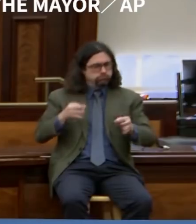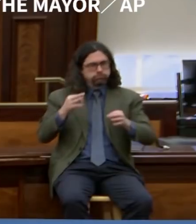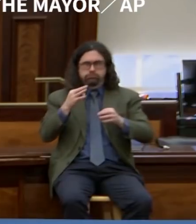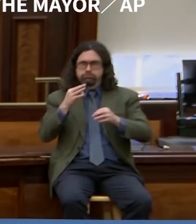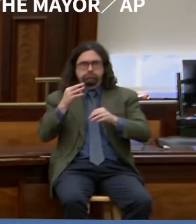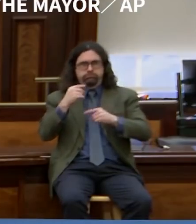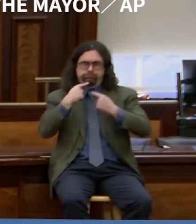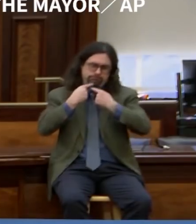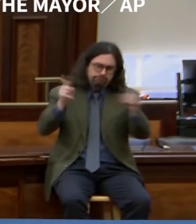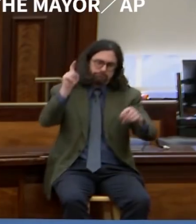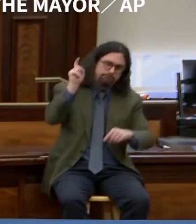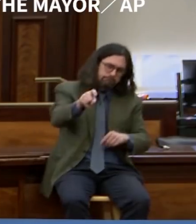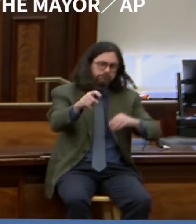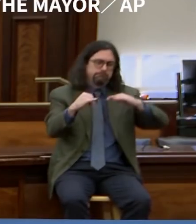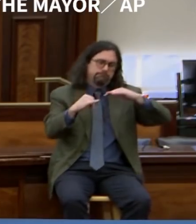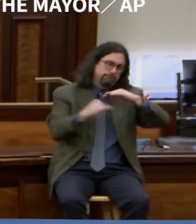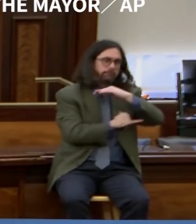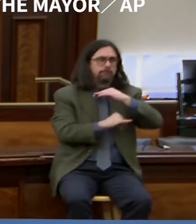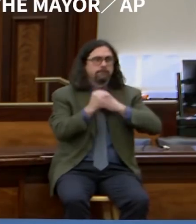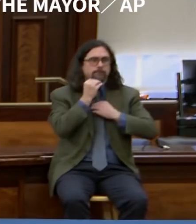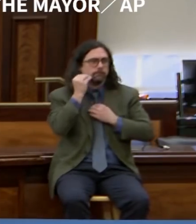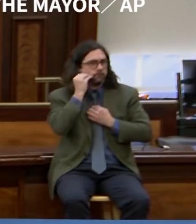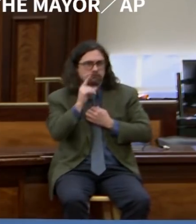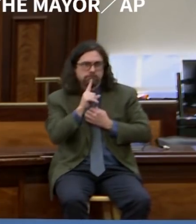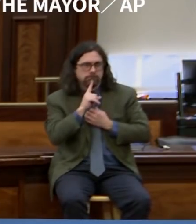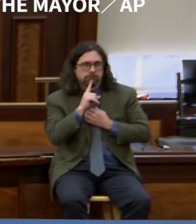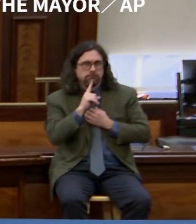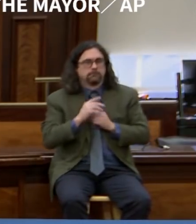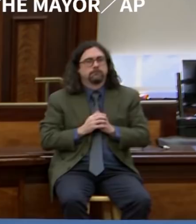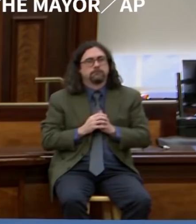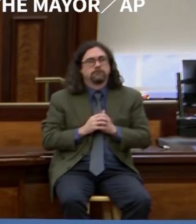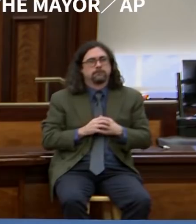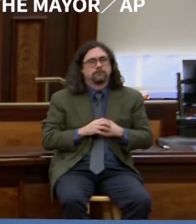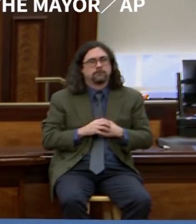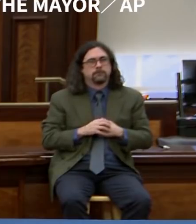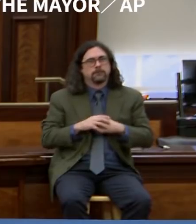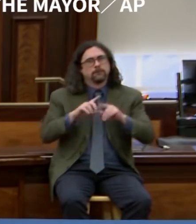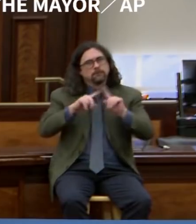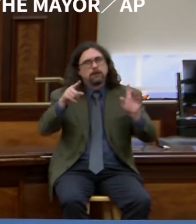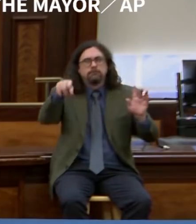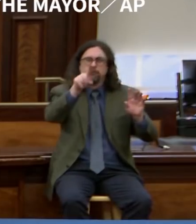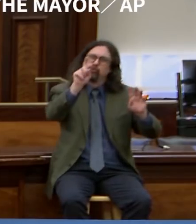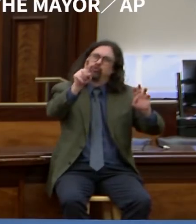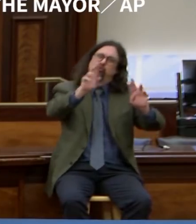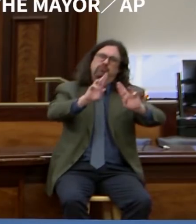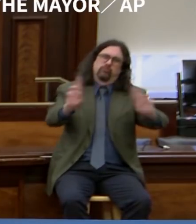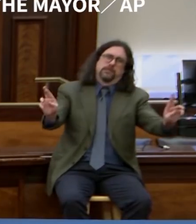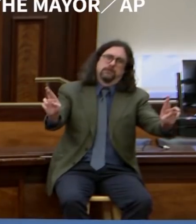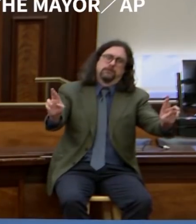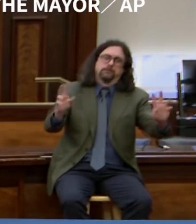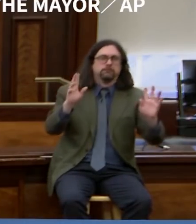I think New Yorkers should be prepared right now for the possibility of a shelter-in-place